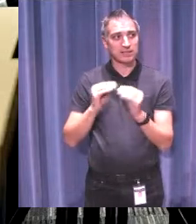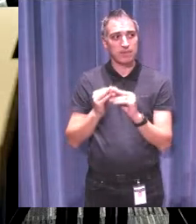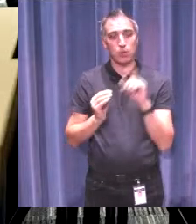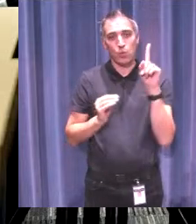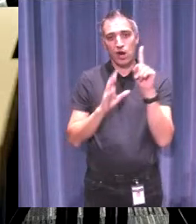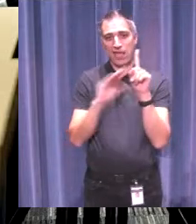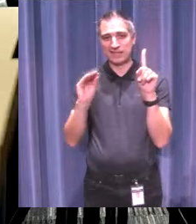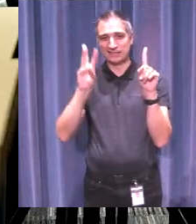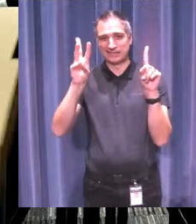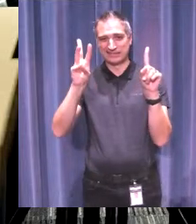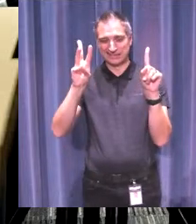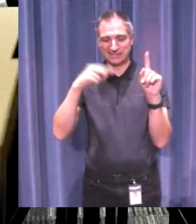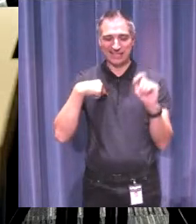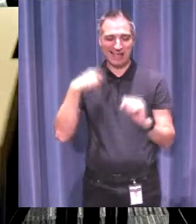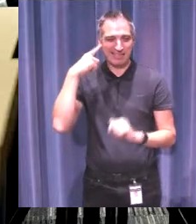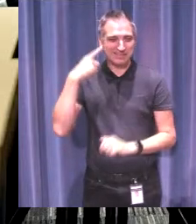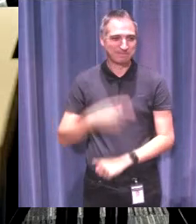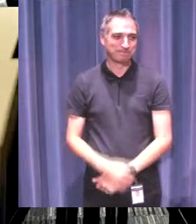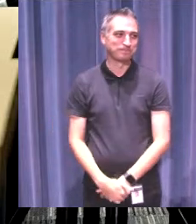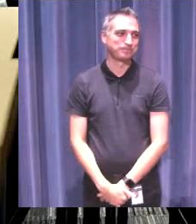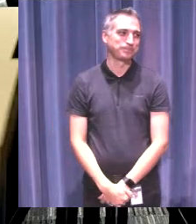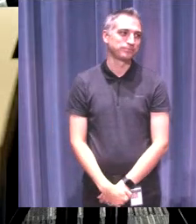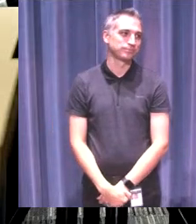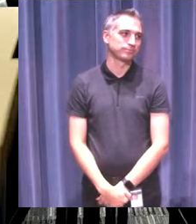say. Yeah. Thank